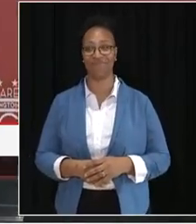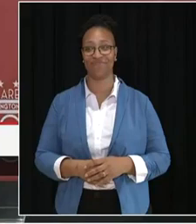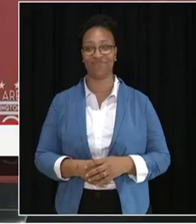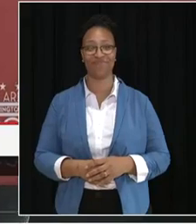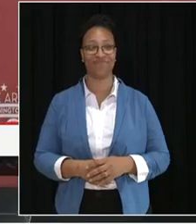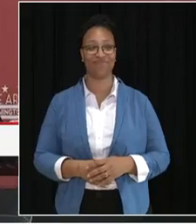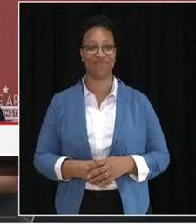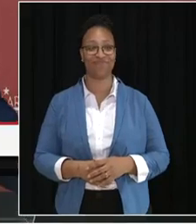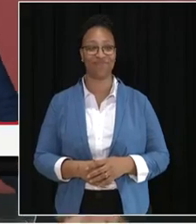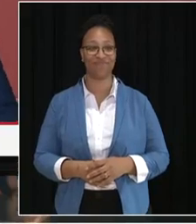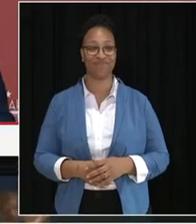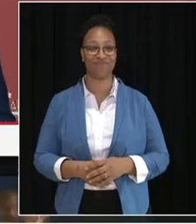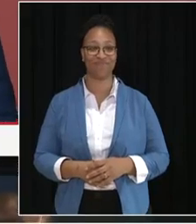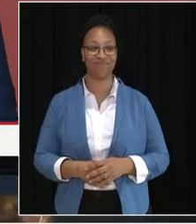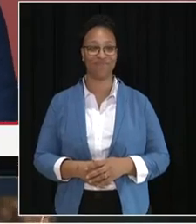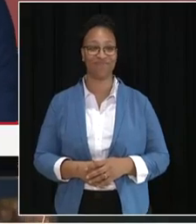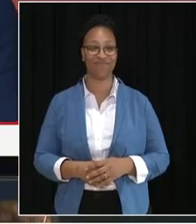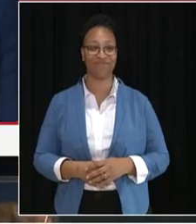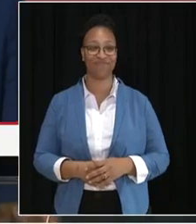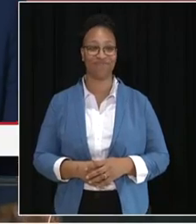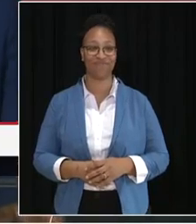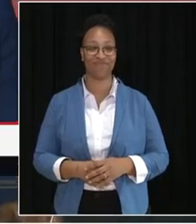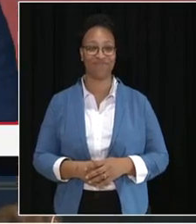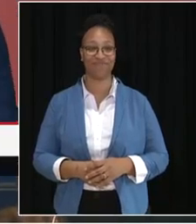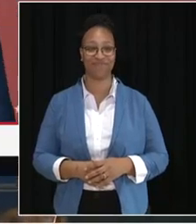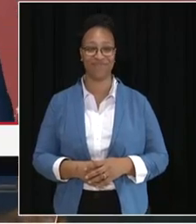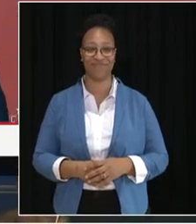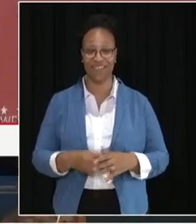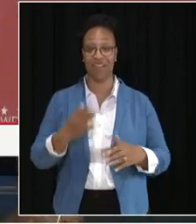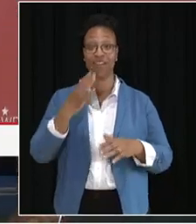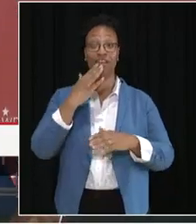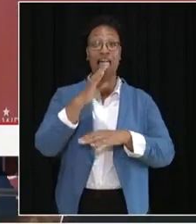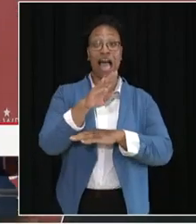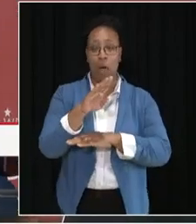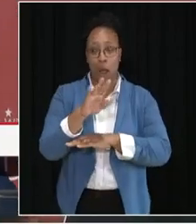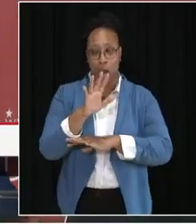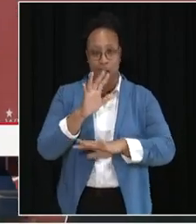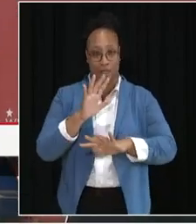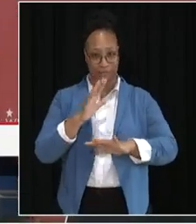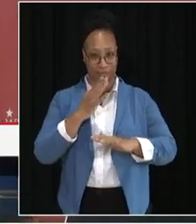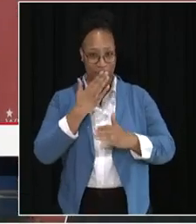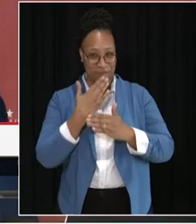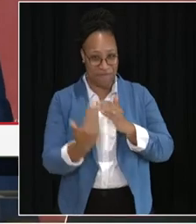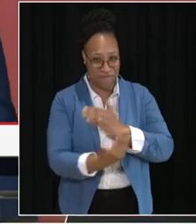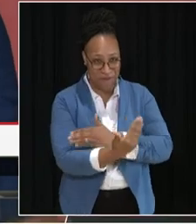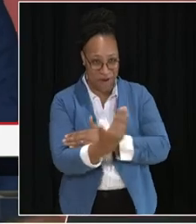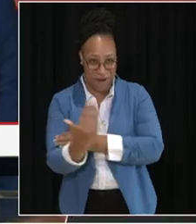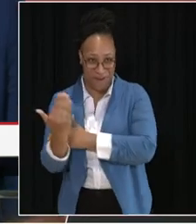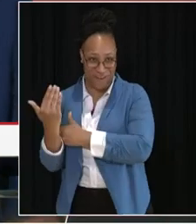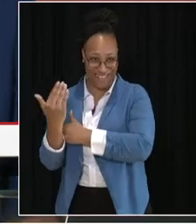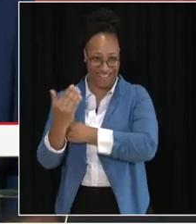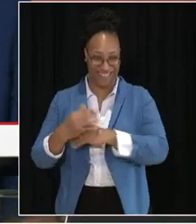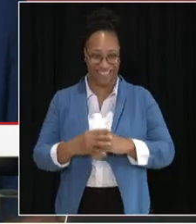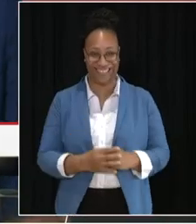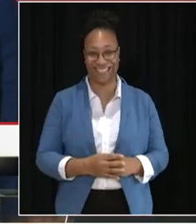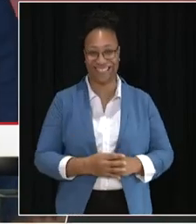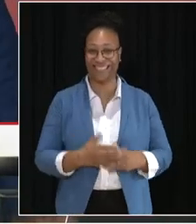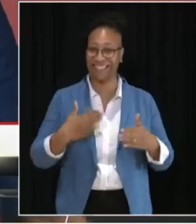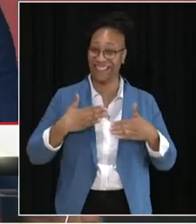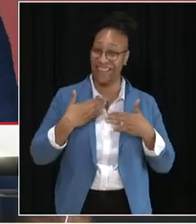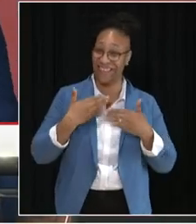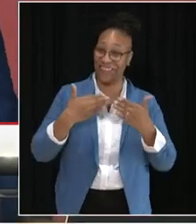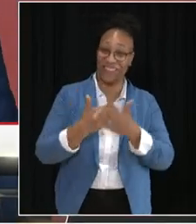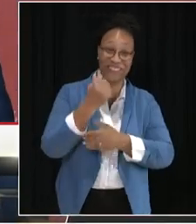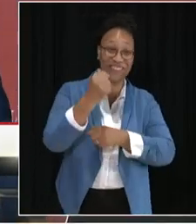Good evening, everyone. Good morning, everyone. And Happy New Year's to everyone. My name is Josiah Best,